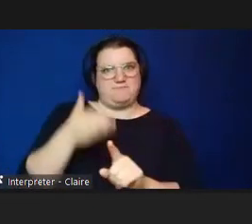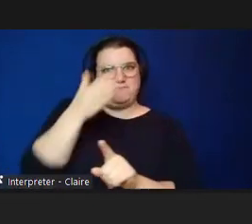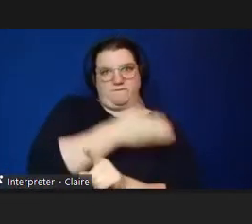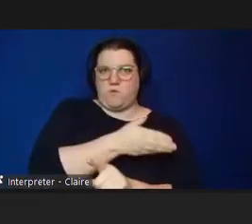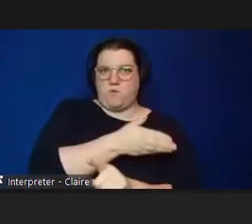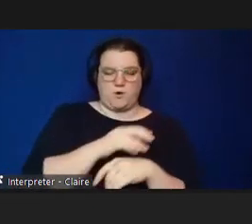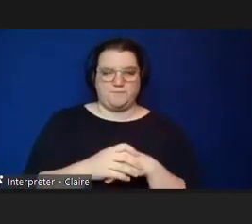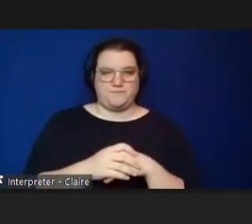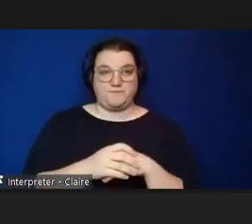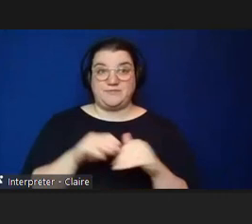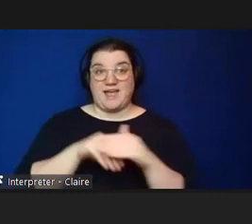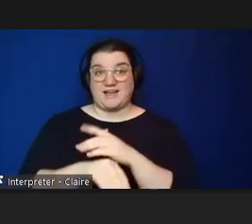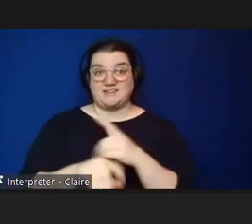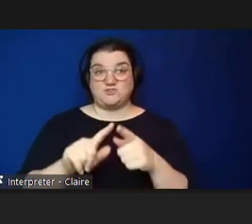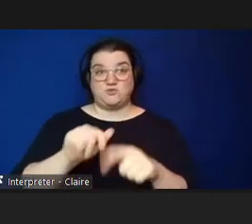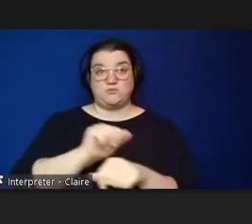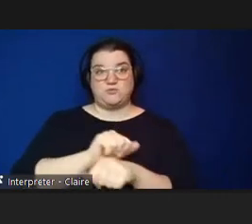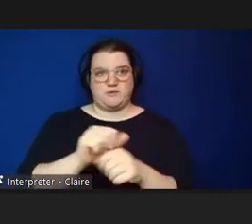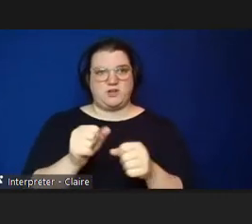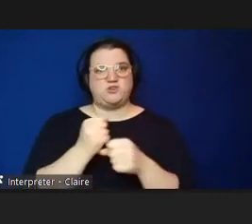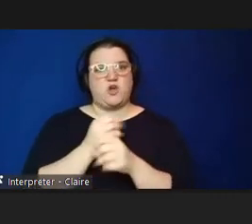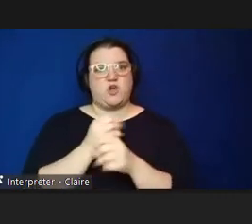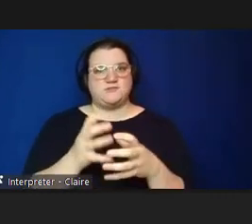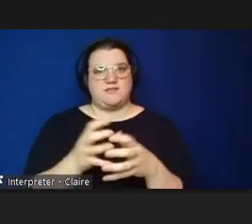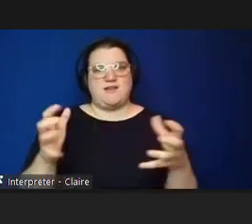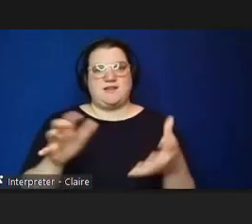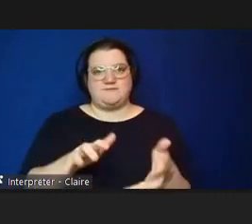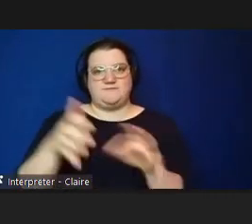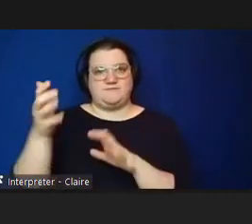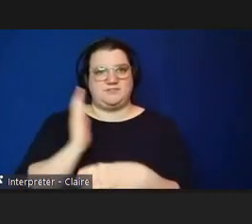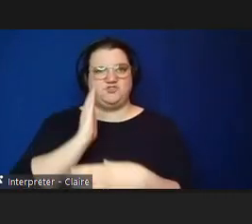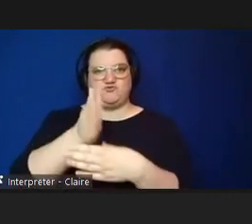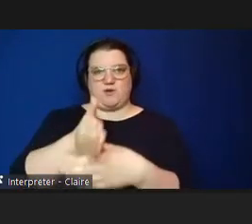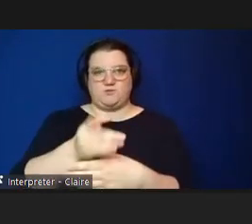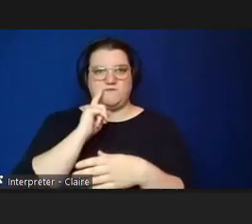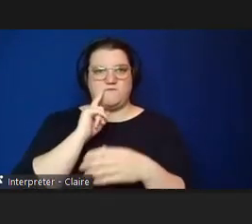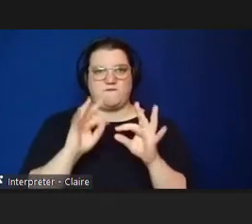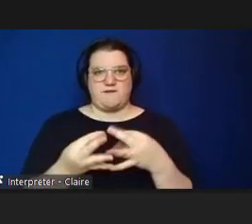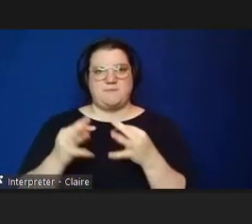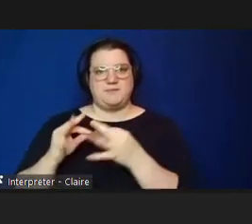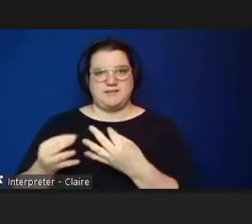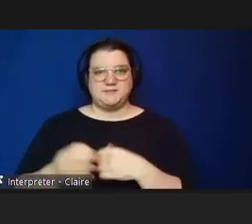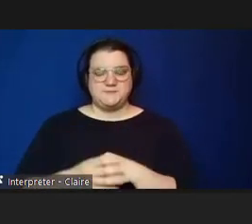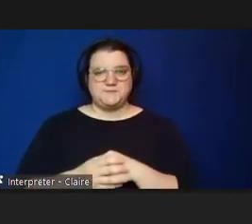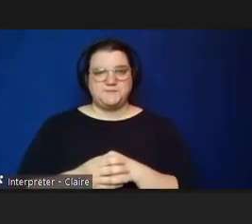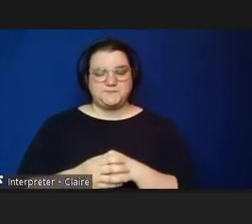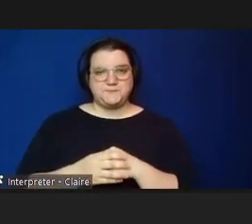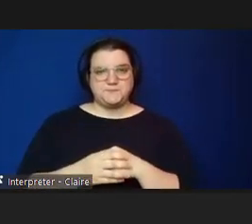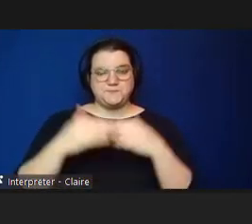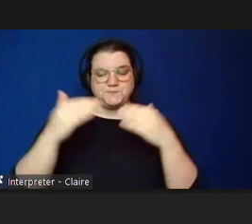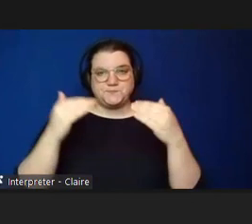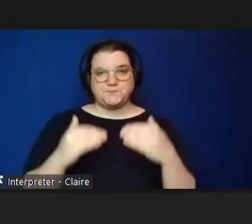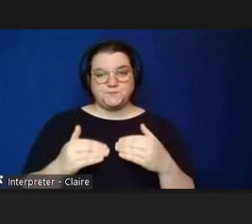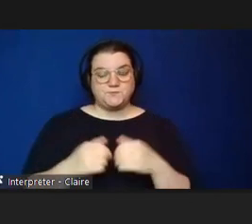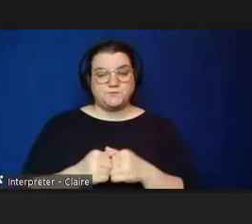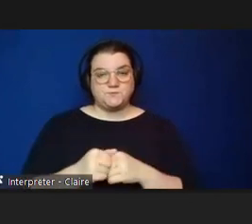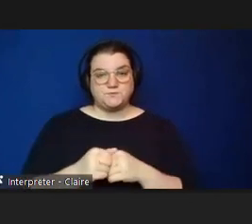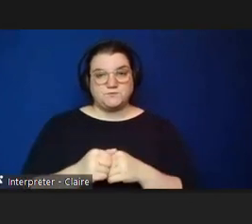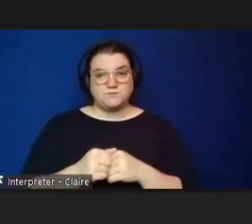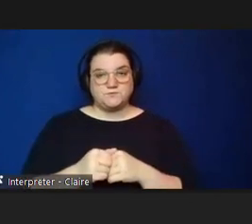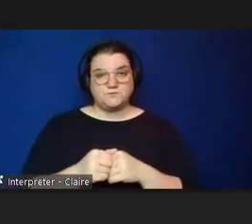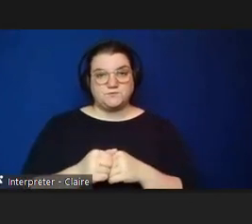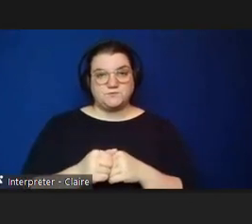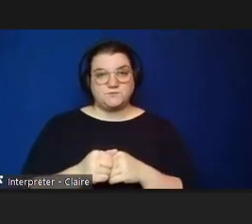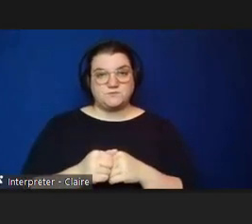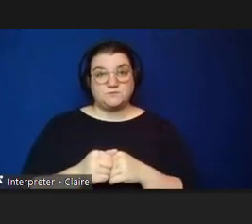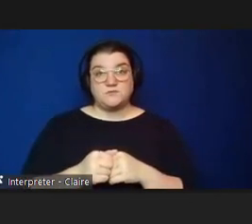employment has definitely caused a lot of disruption for families. We saw that as far as people getting